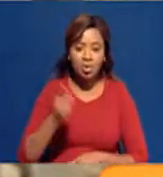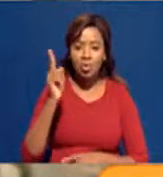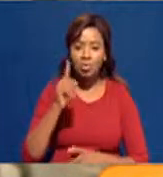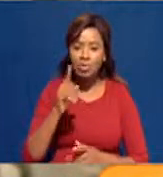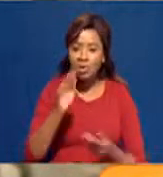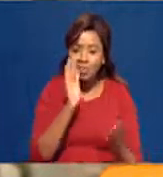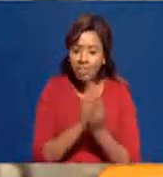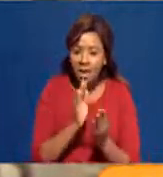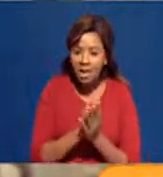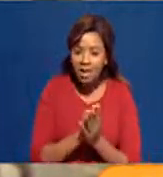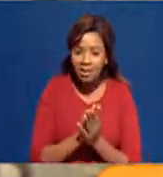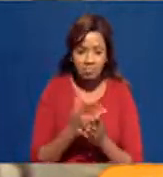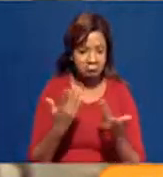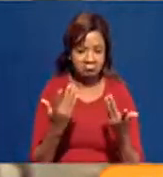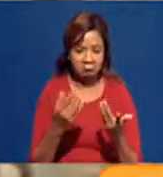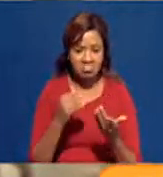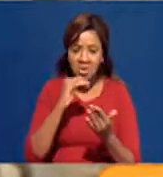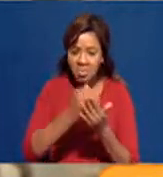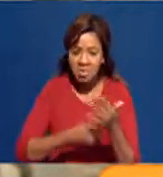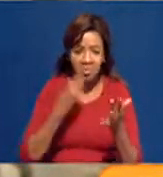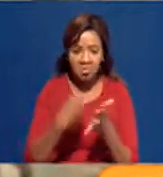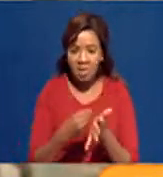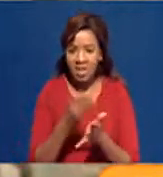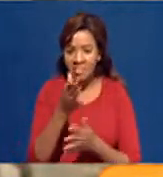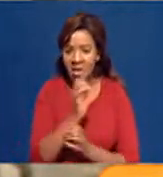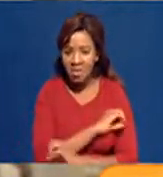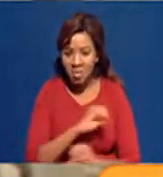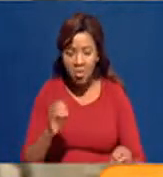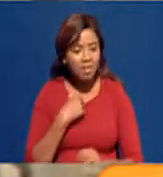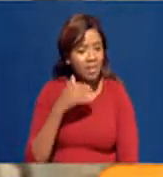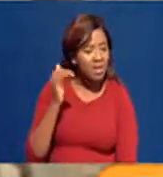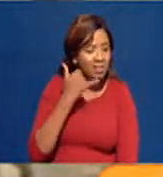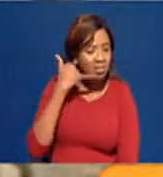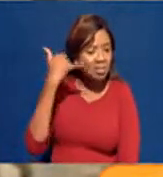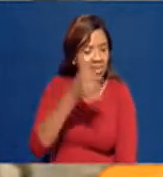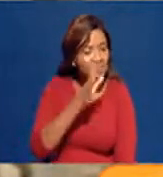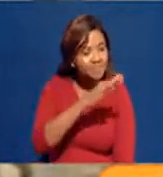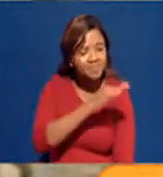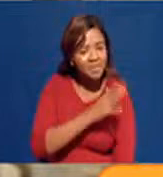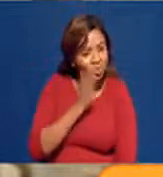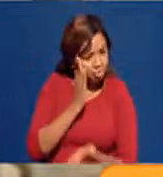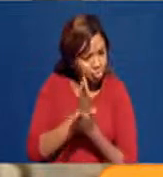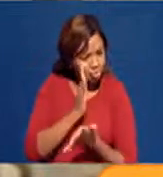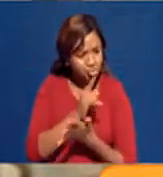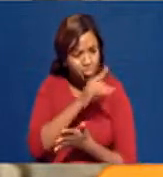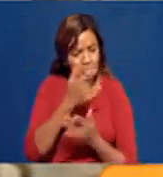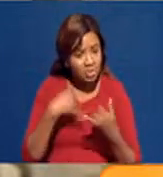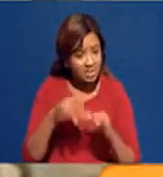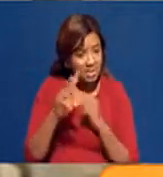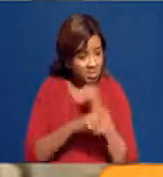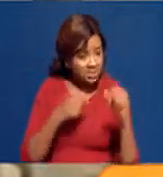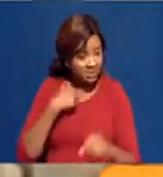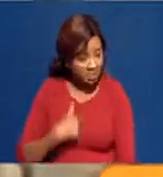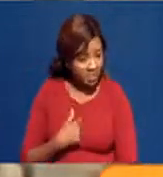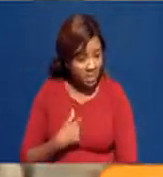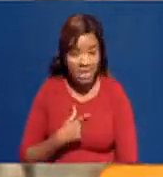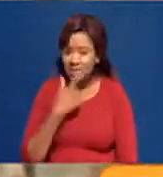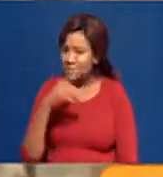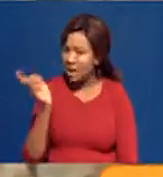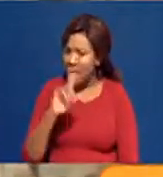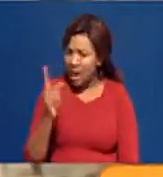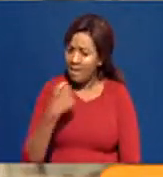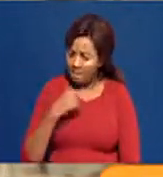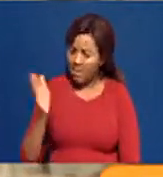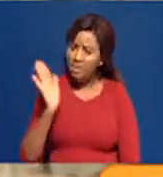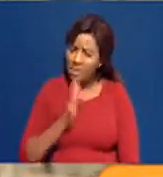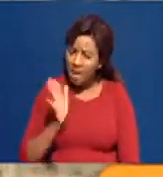found still nothing is reflecting. So I called her. I was like, Susan, are you trying to con me? She told me, Lillian, I'm a